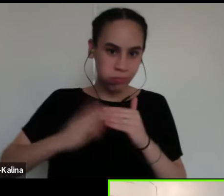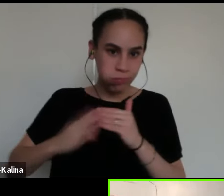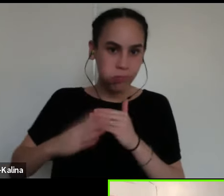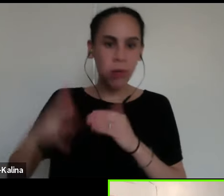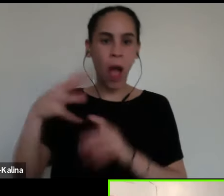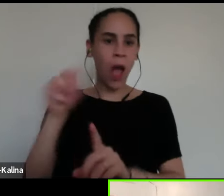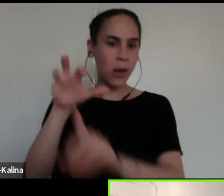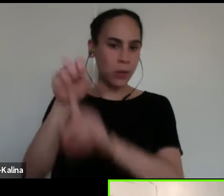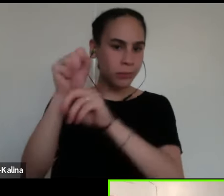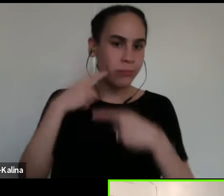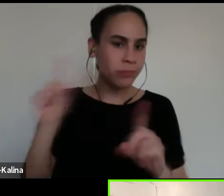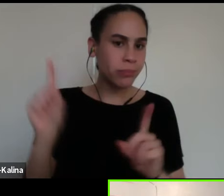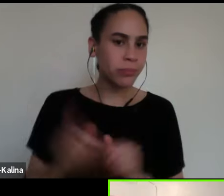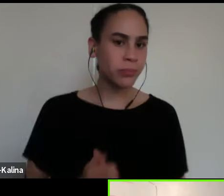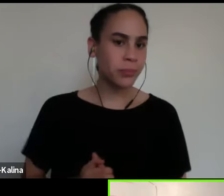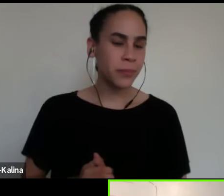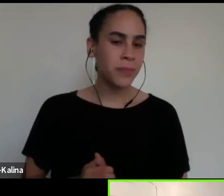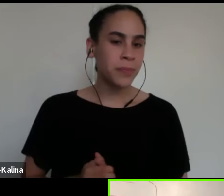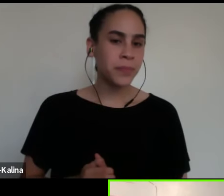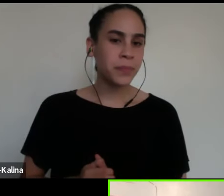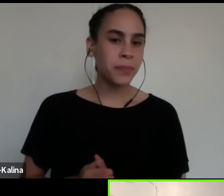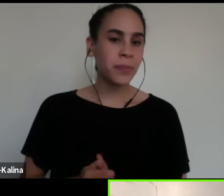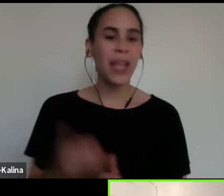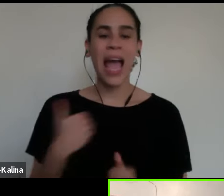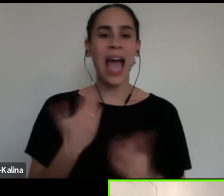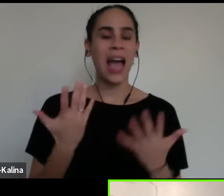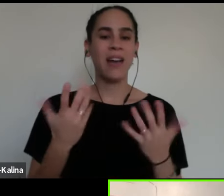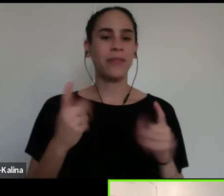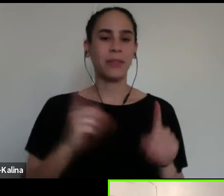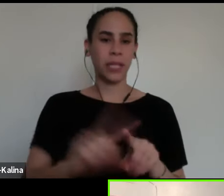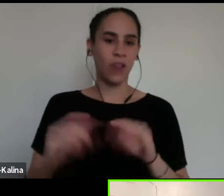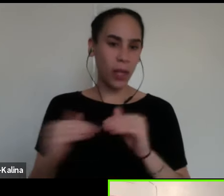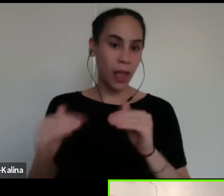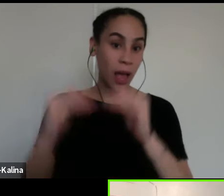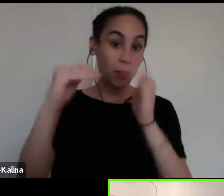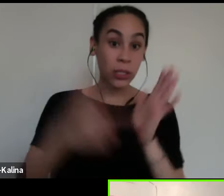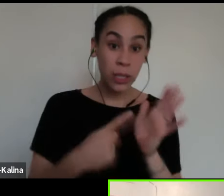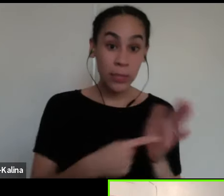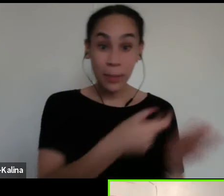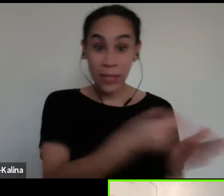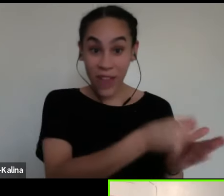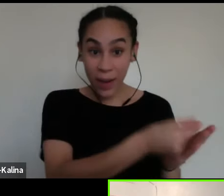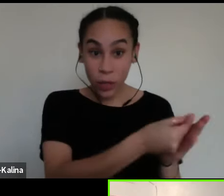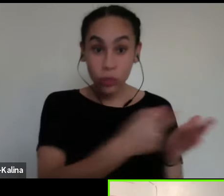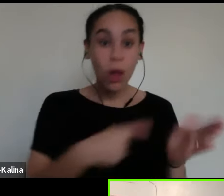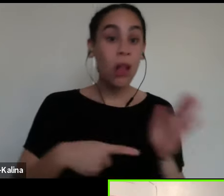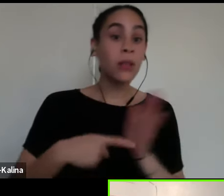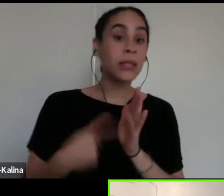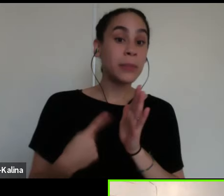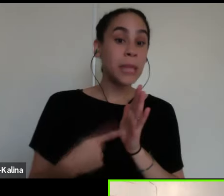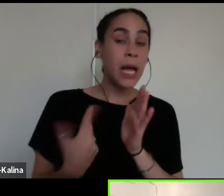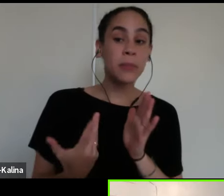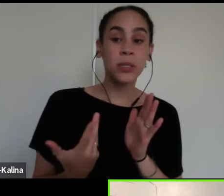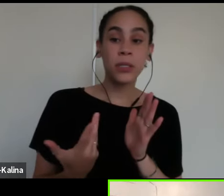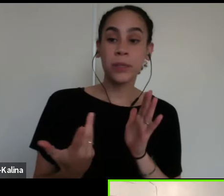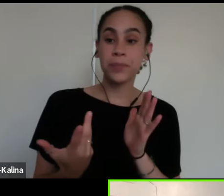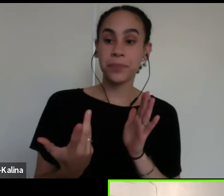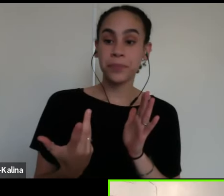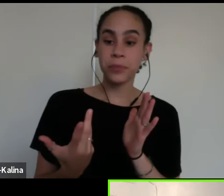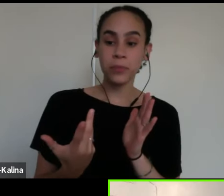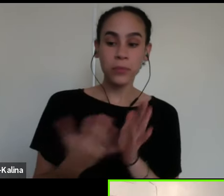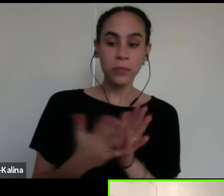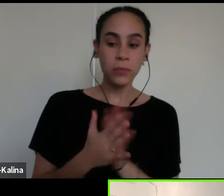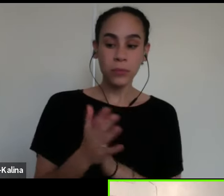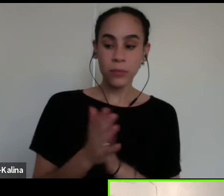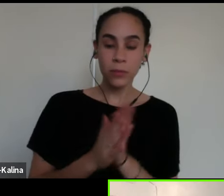And there are lots of levels that plays out. Sometimes it's financial, sometimes it is from a